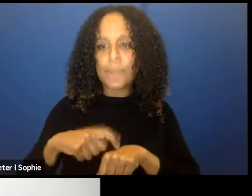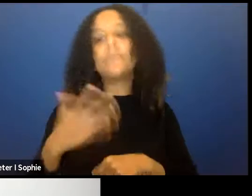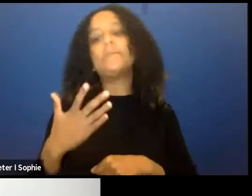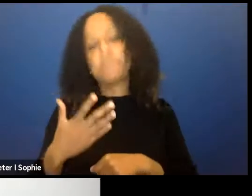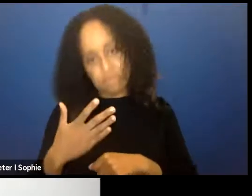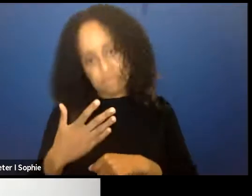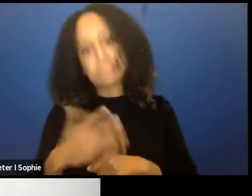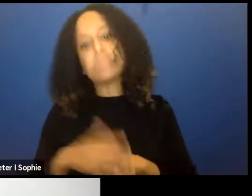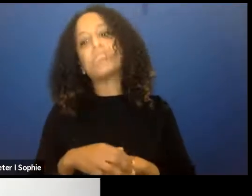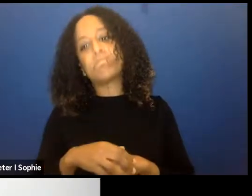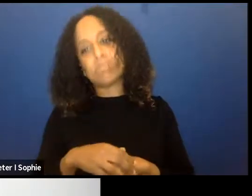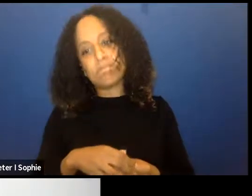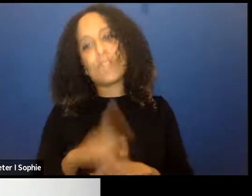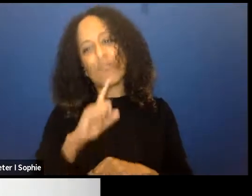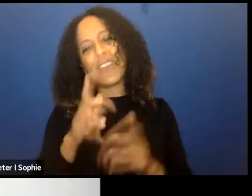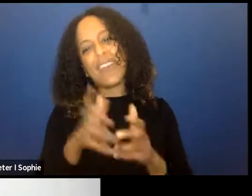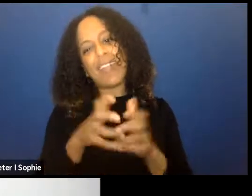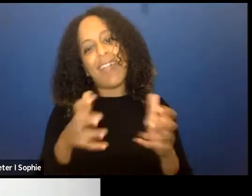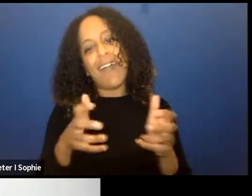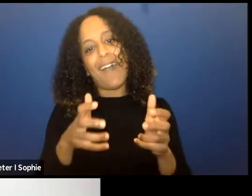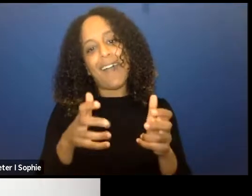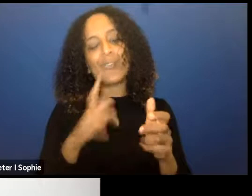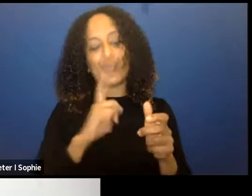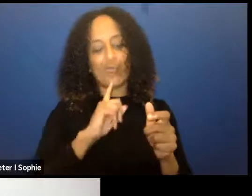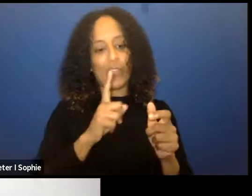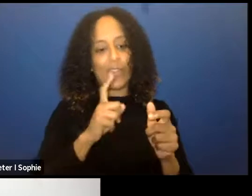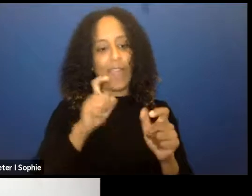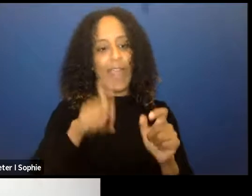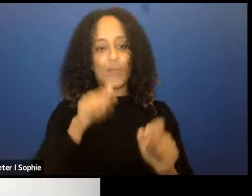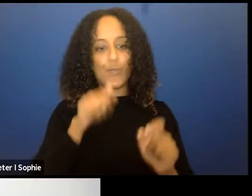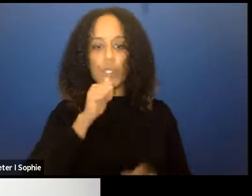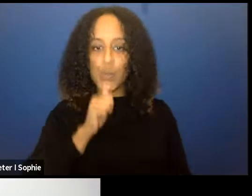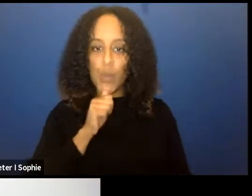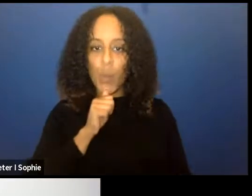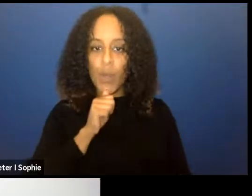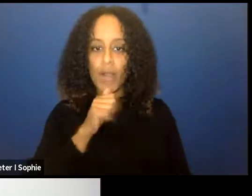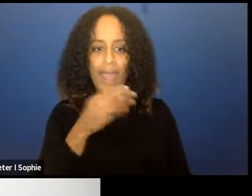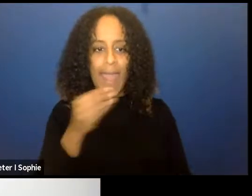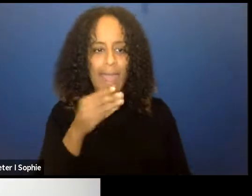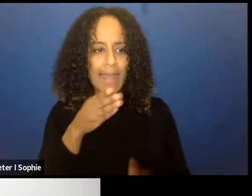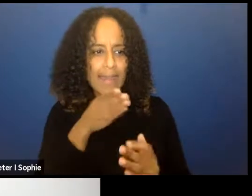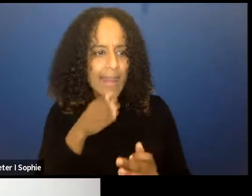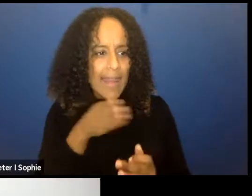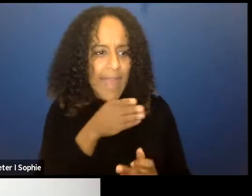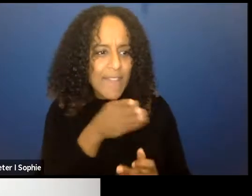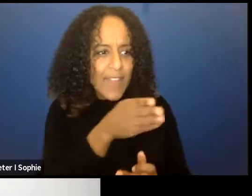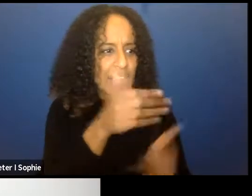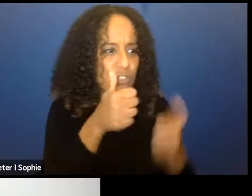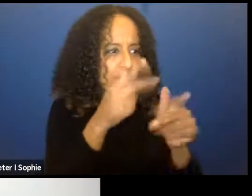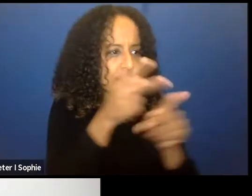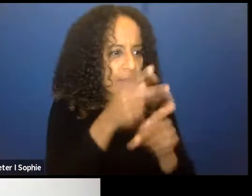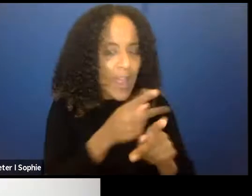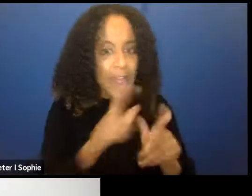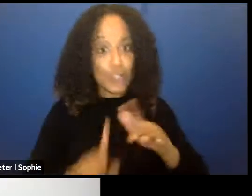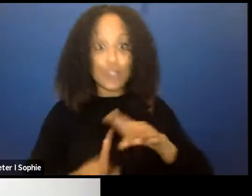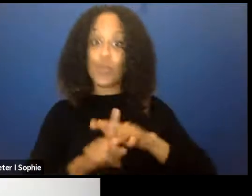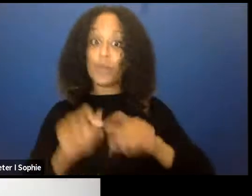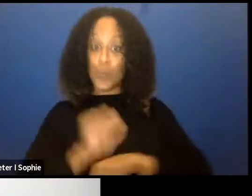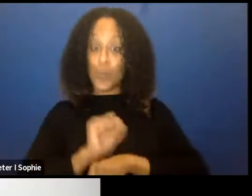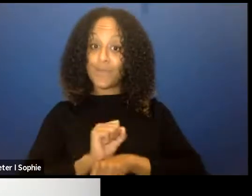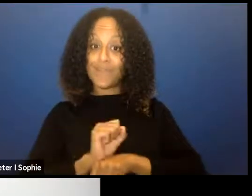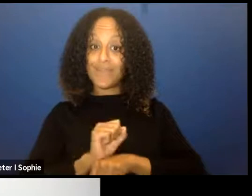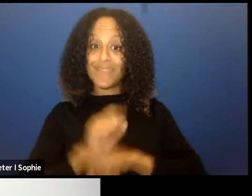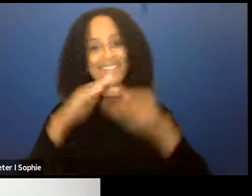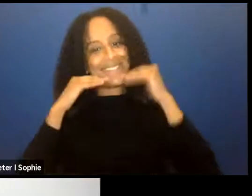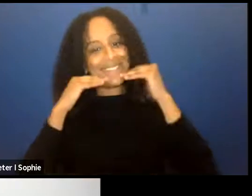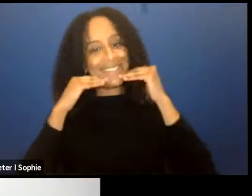Yeah. It's really a lot to have to endure and navigate on top of saying, well, let me show up to work and put on a